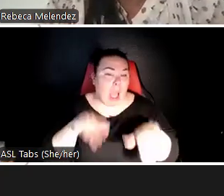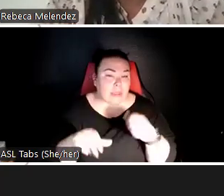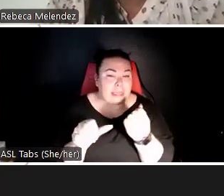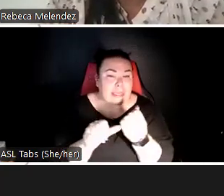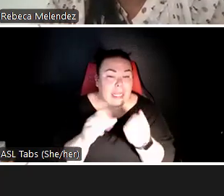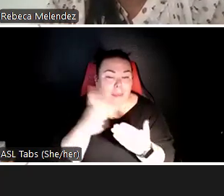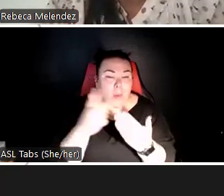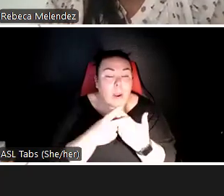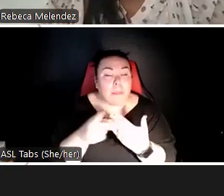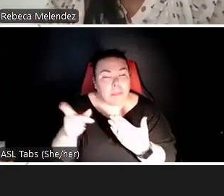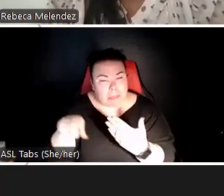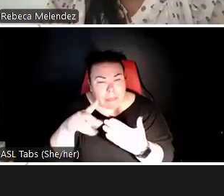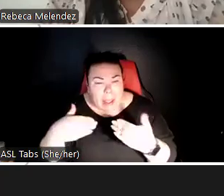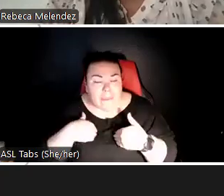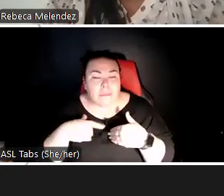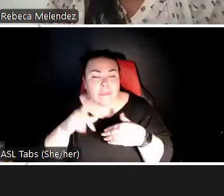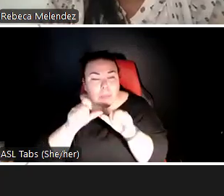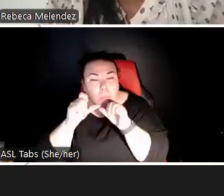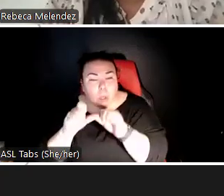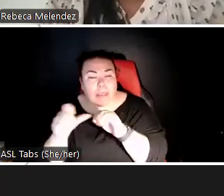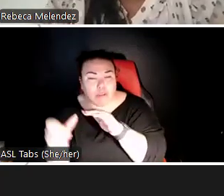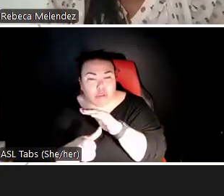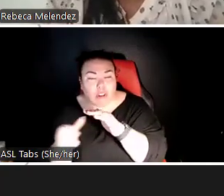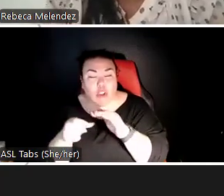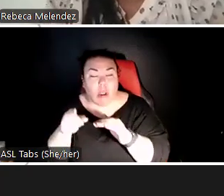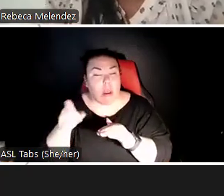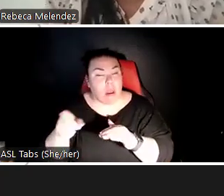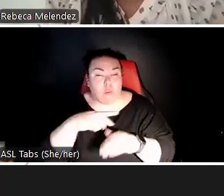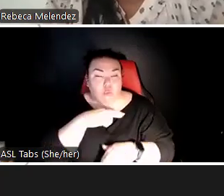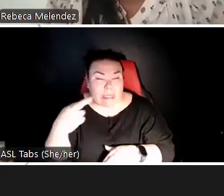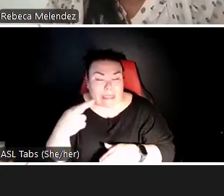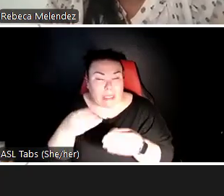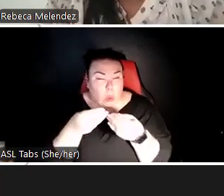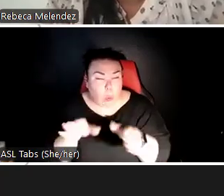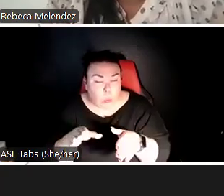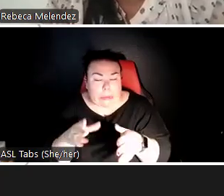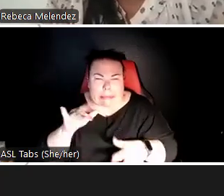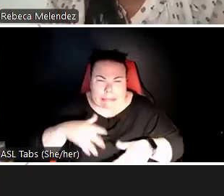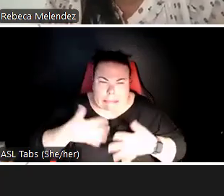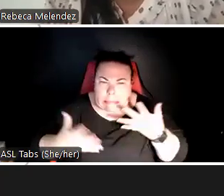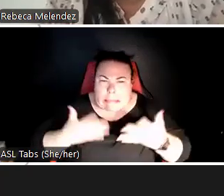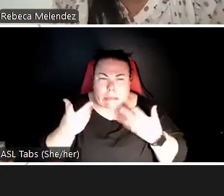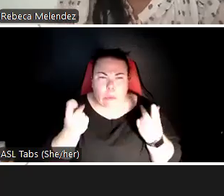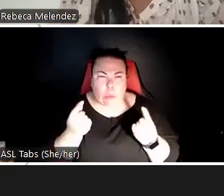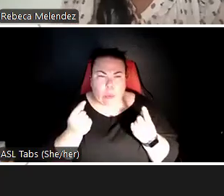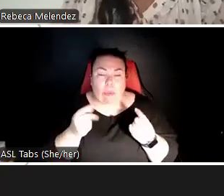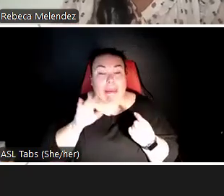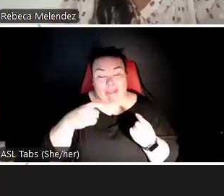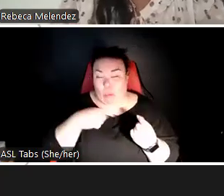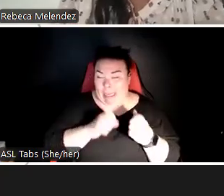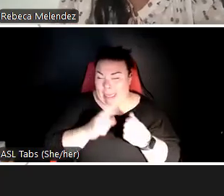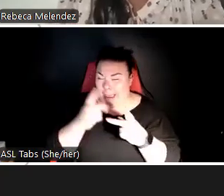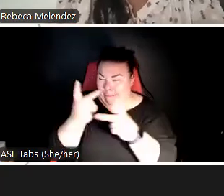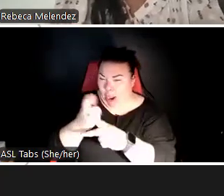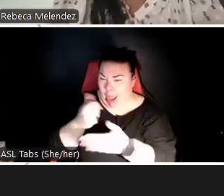permanent shelter. And so our goal is to avoid that. And if we can help them stay within their current home, then then we work